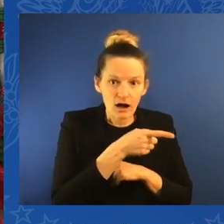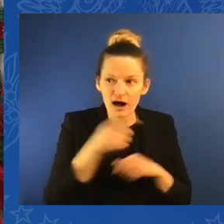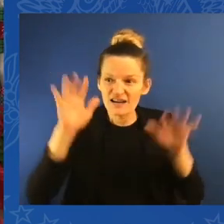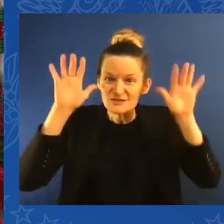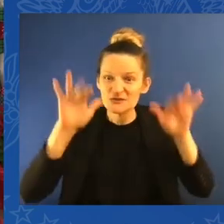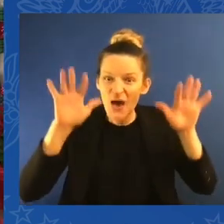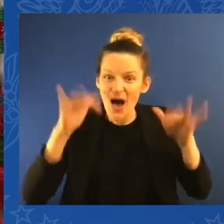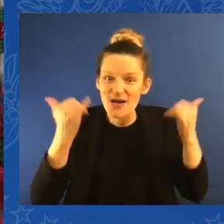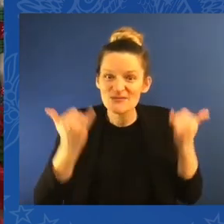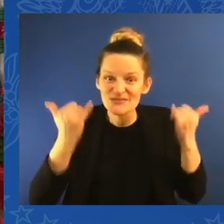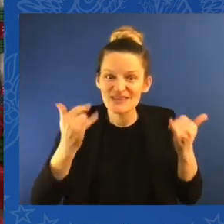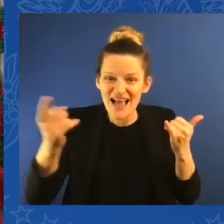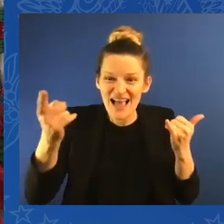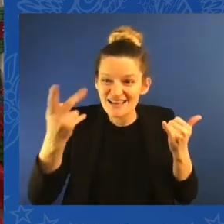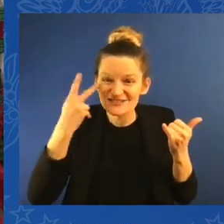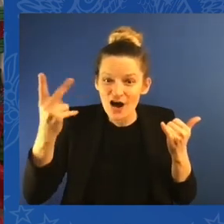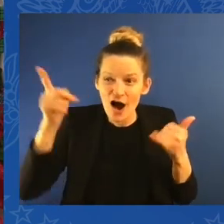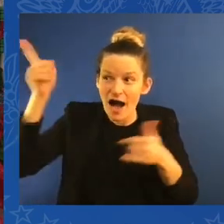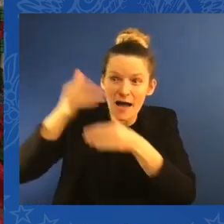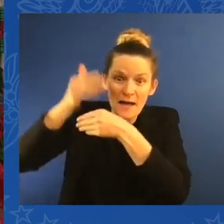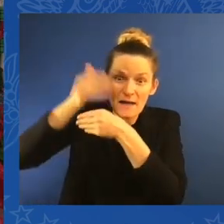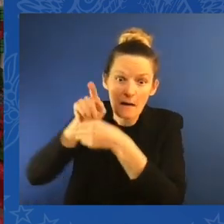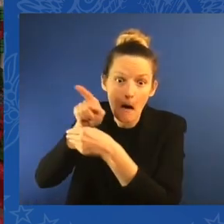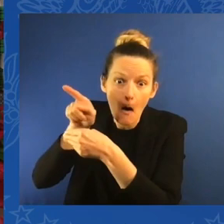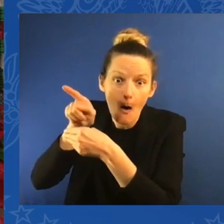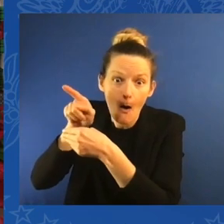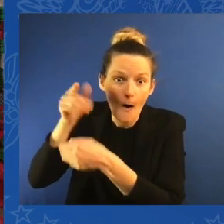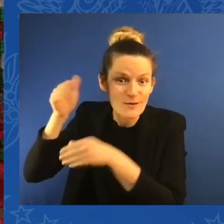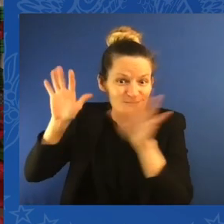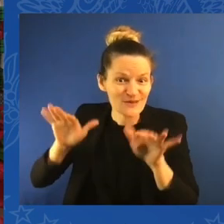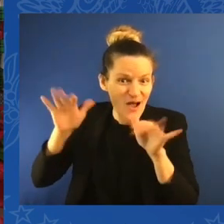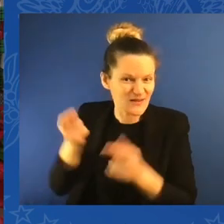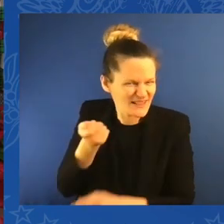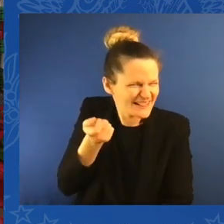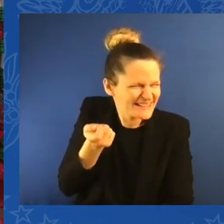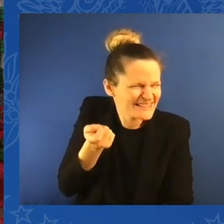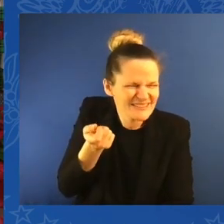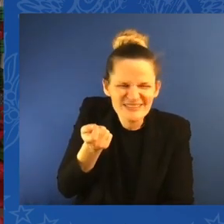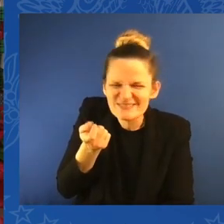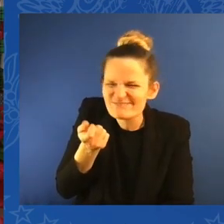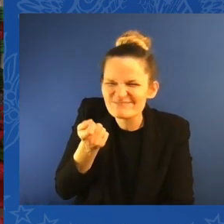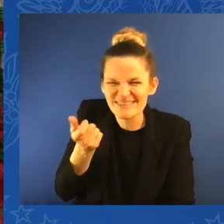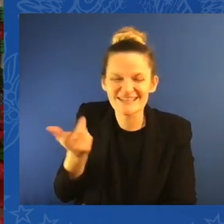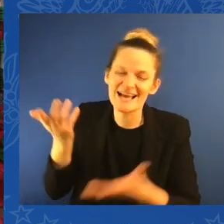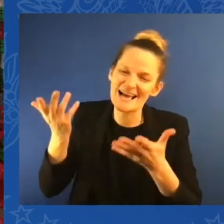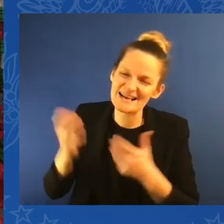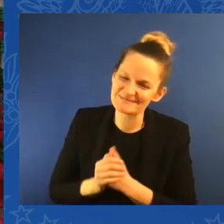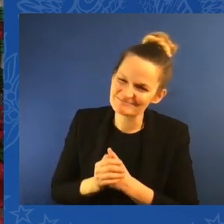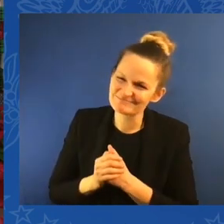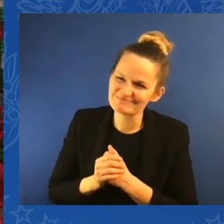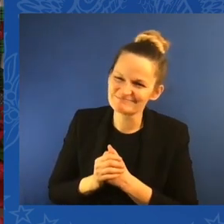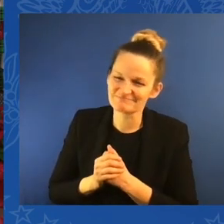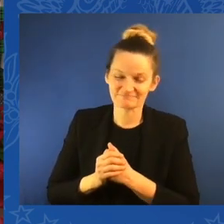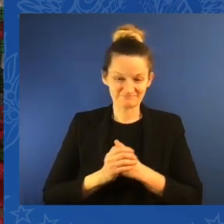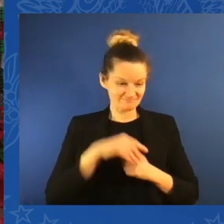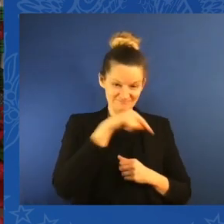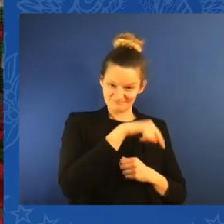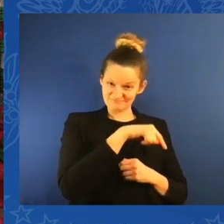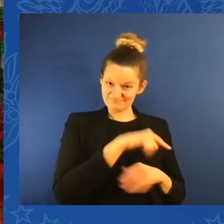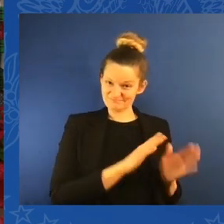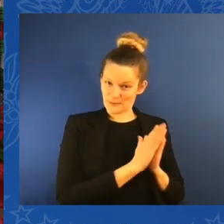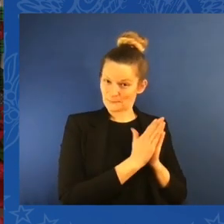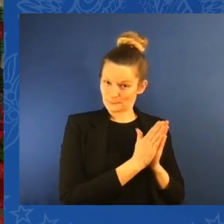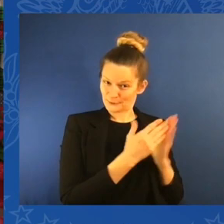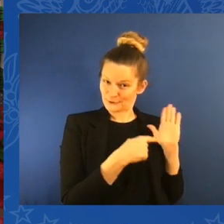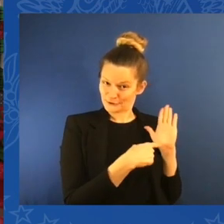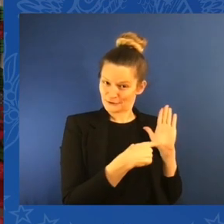is, I'll show you. The snowy day. Has anybody read this before? Oh,